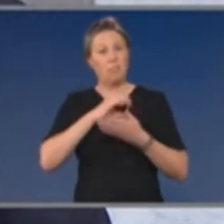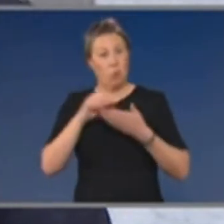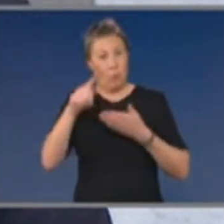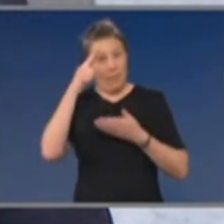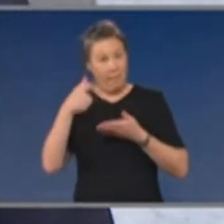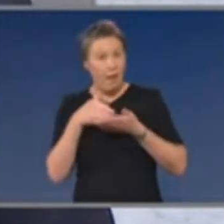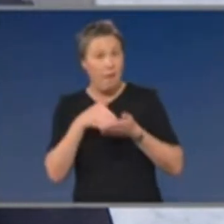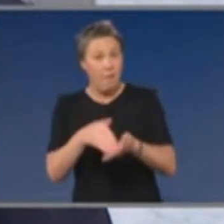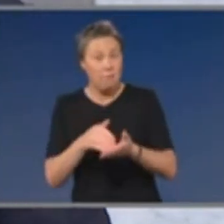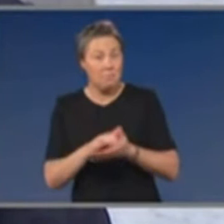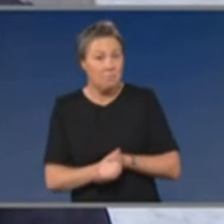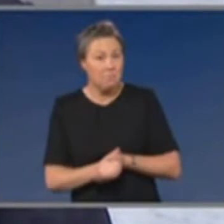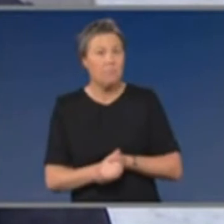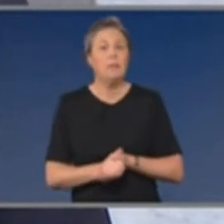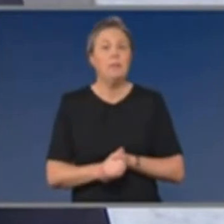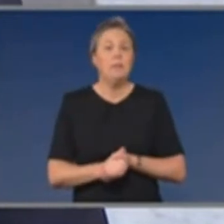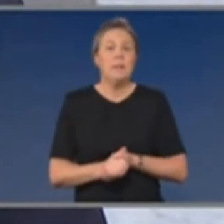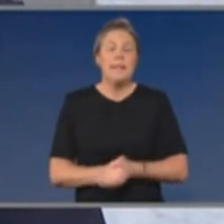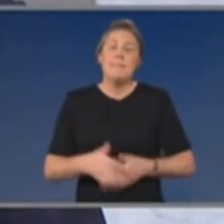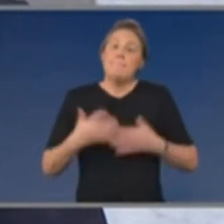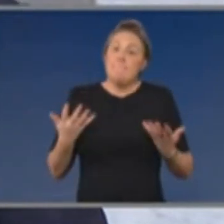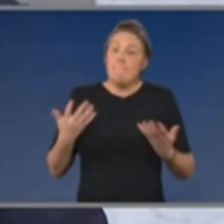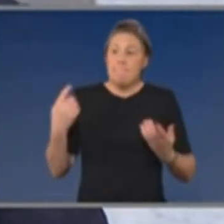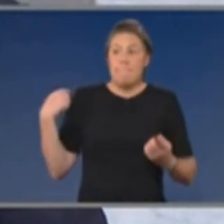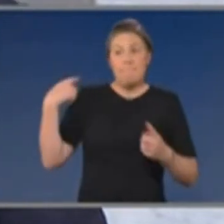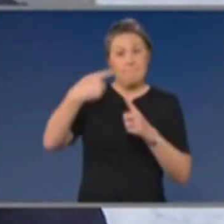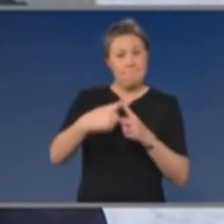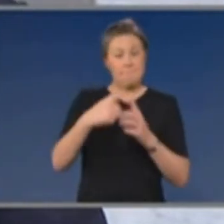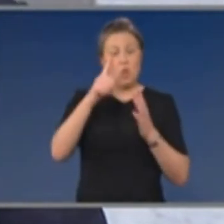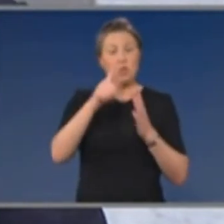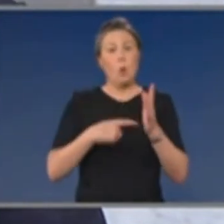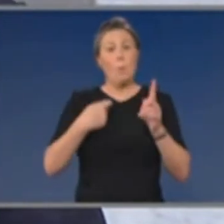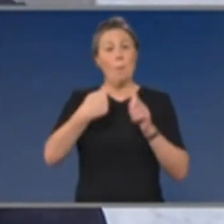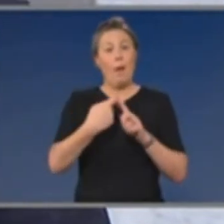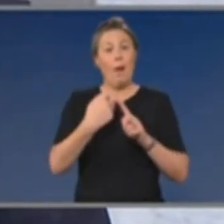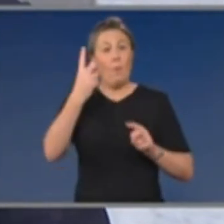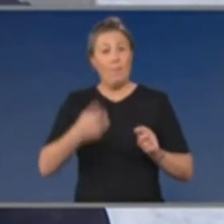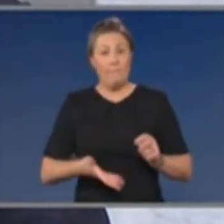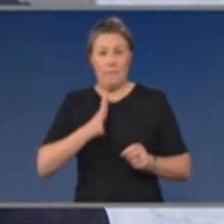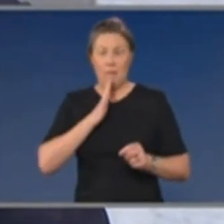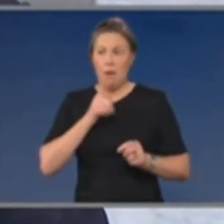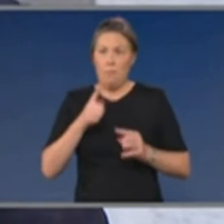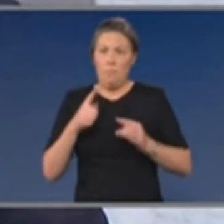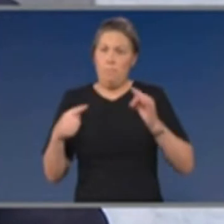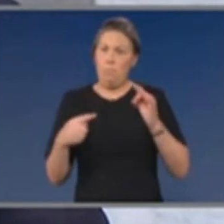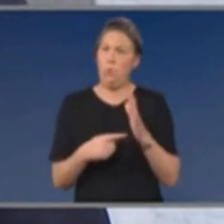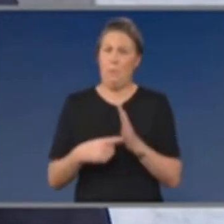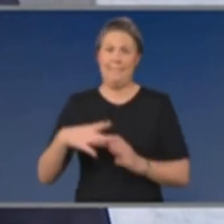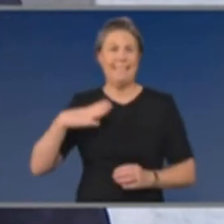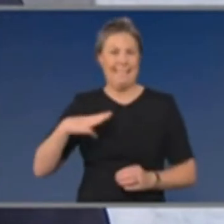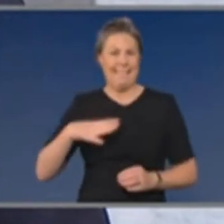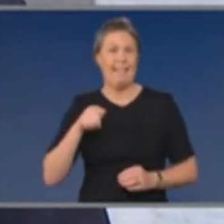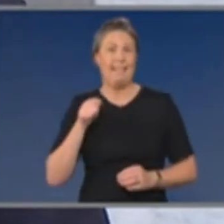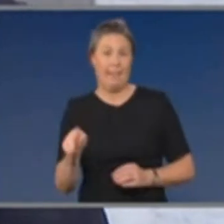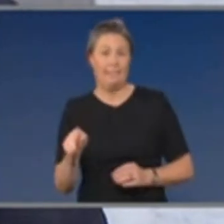I've said now for months, they've been very necessary over the course of this COVID recession, and they will continue